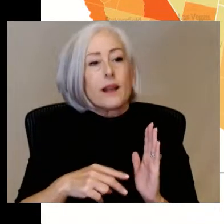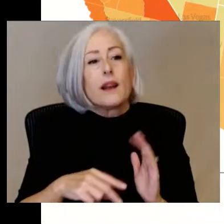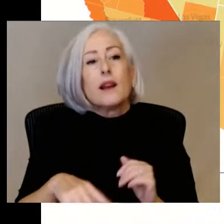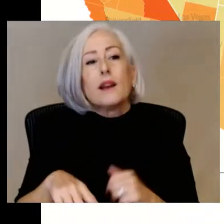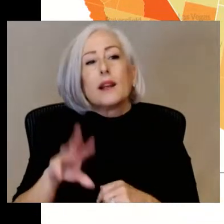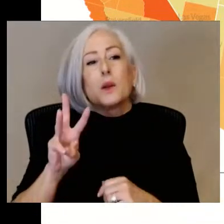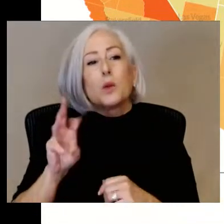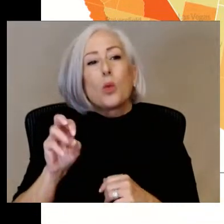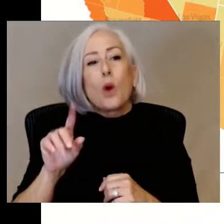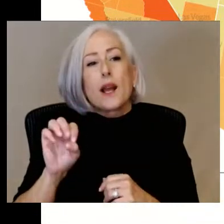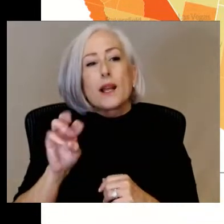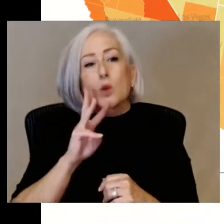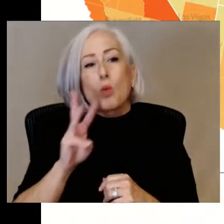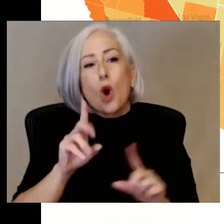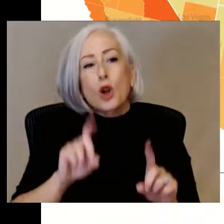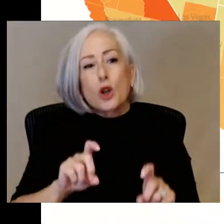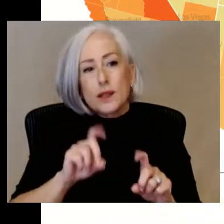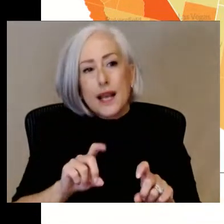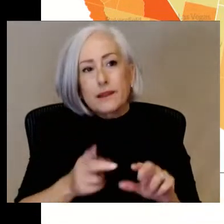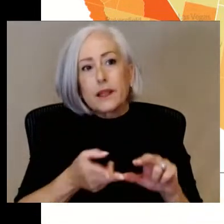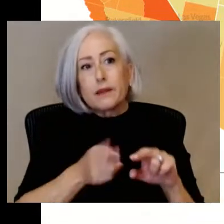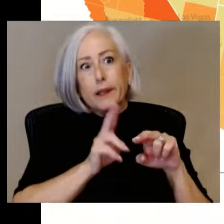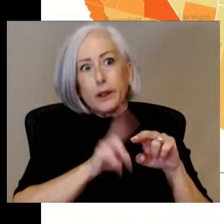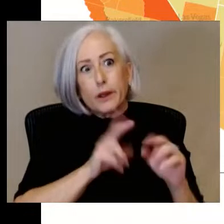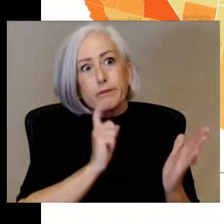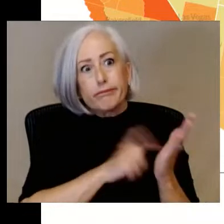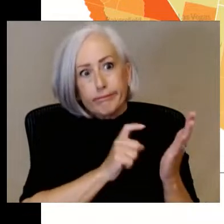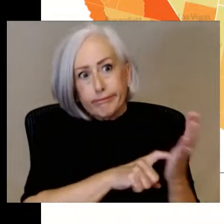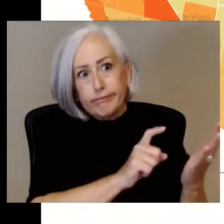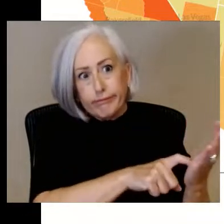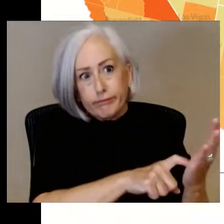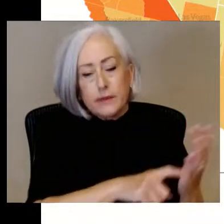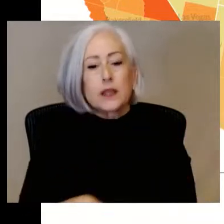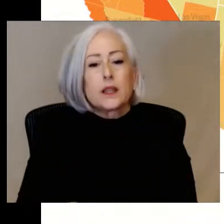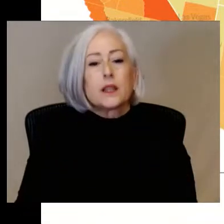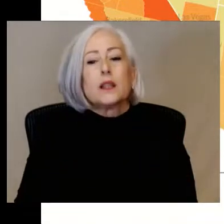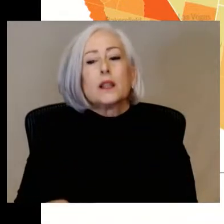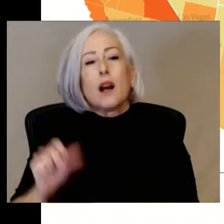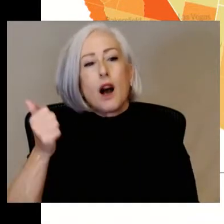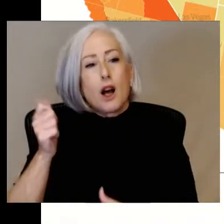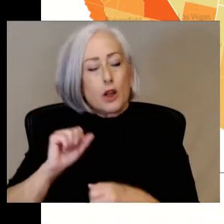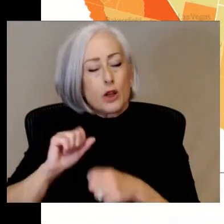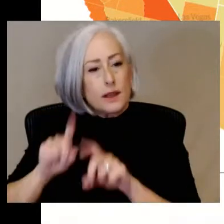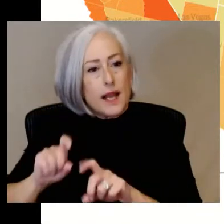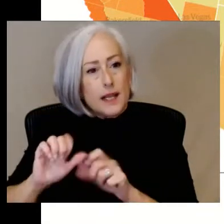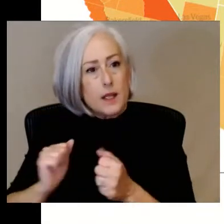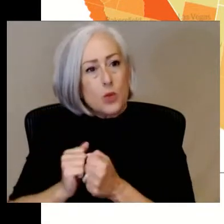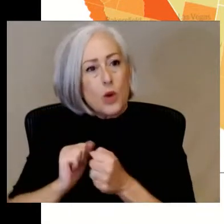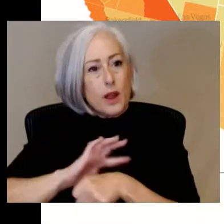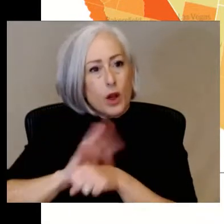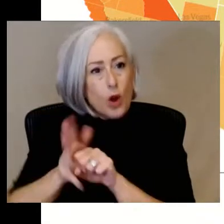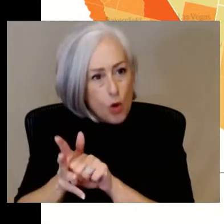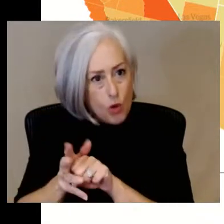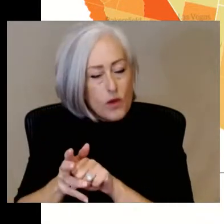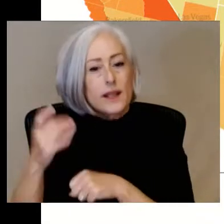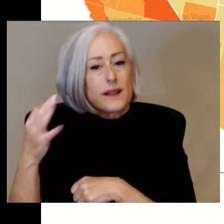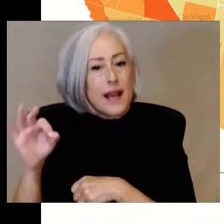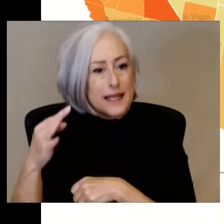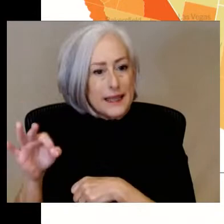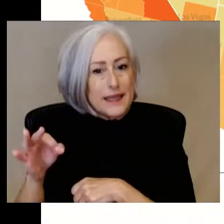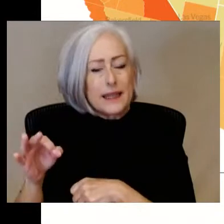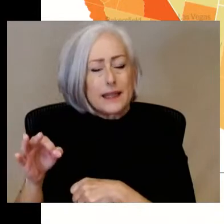other types of testing with COVID-19. And now people are really, we've been talking on the program for a while, Hawkeye, that this is